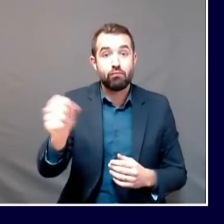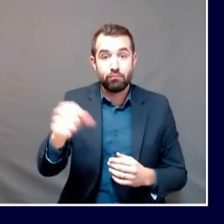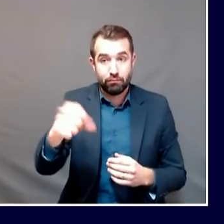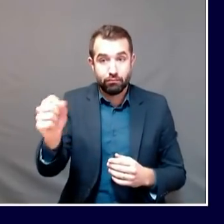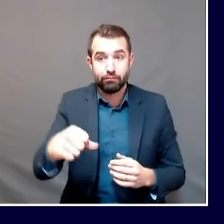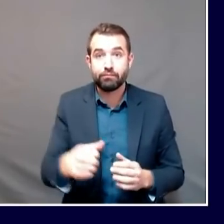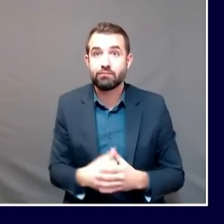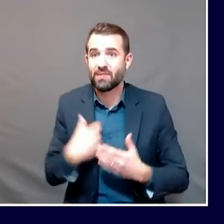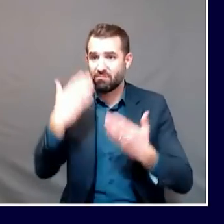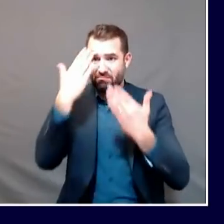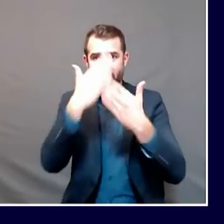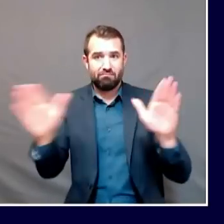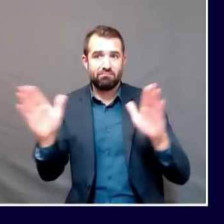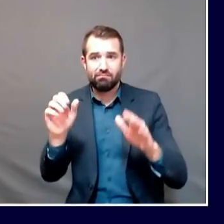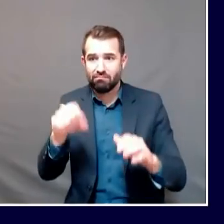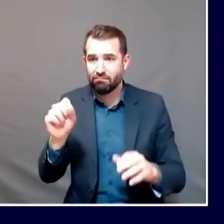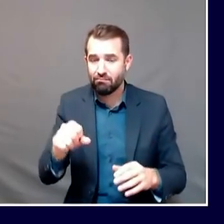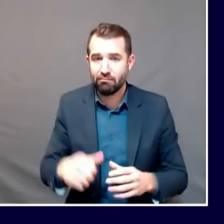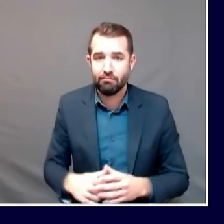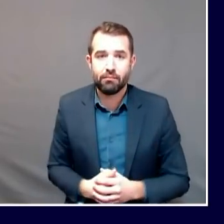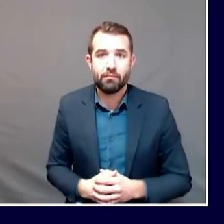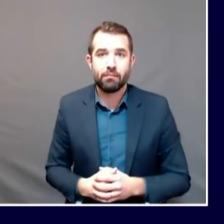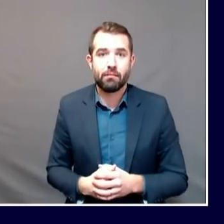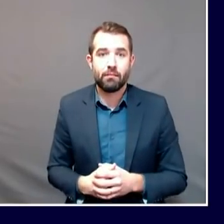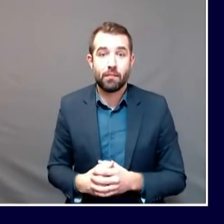rate limiting factors that we have to